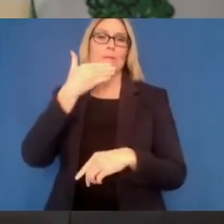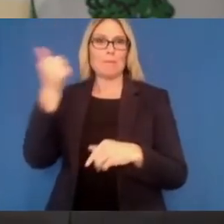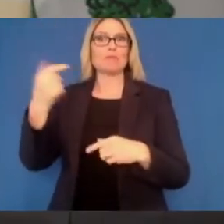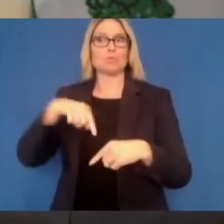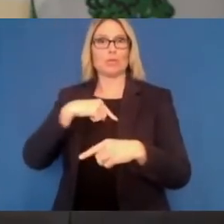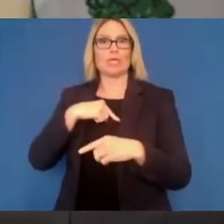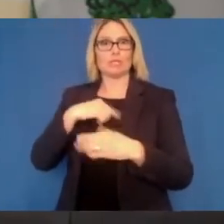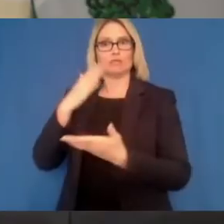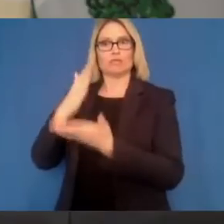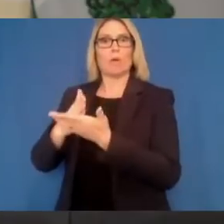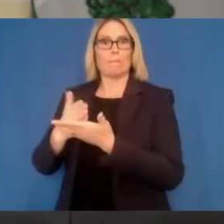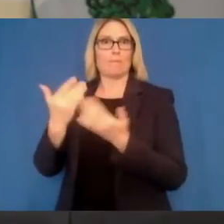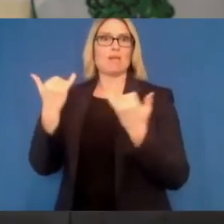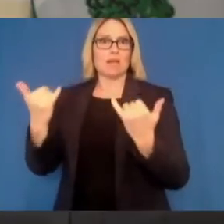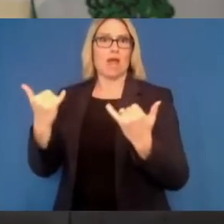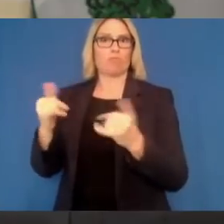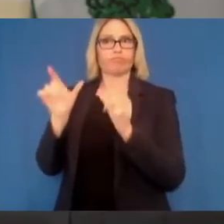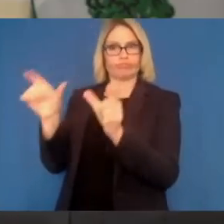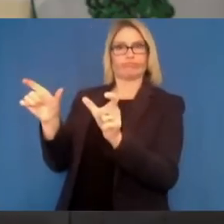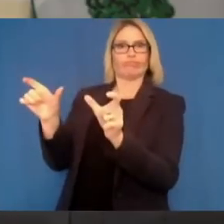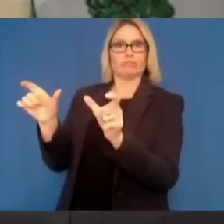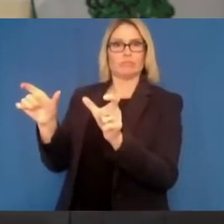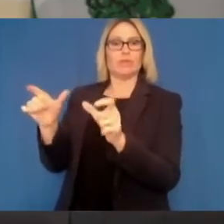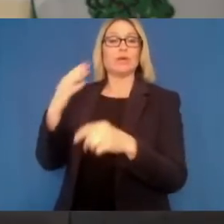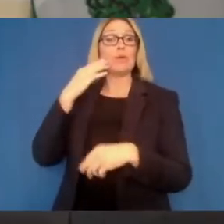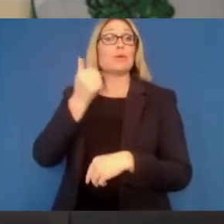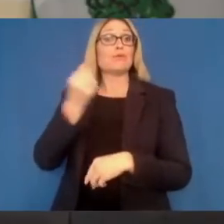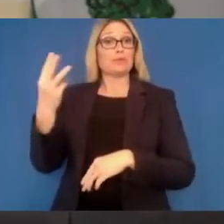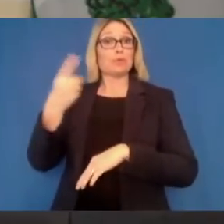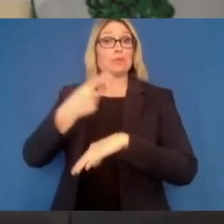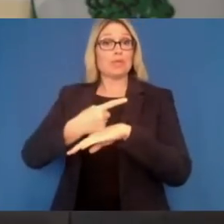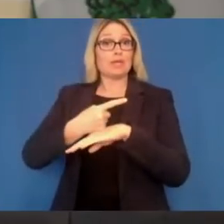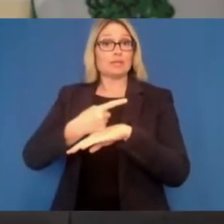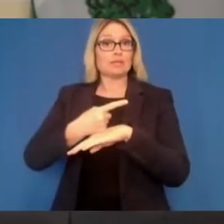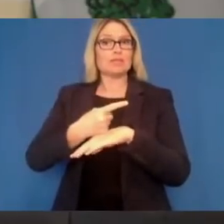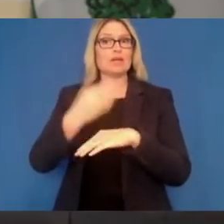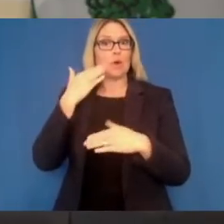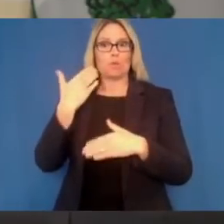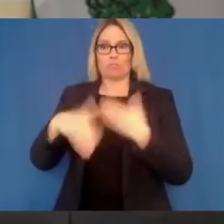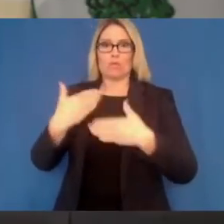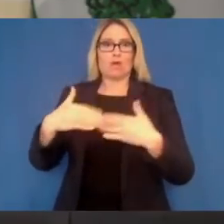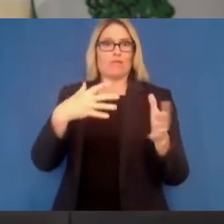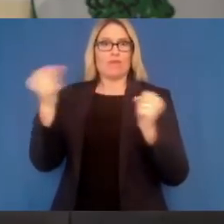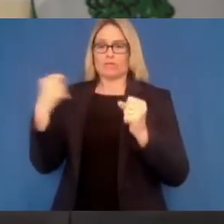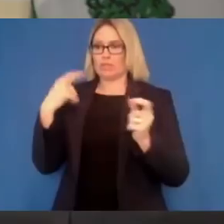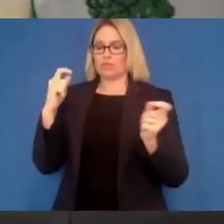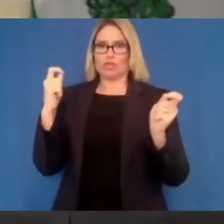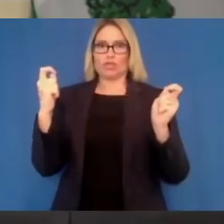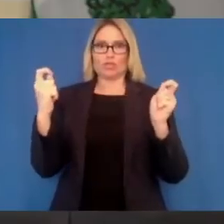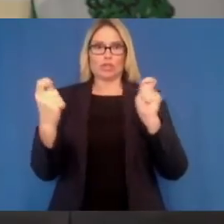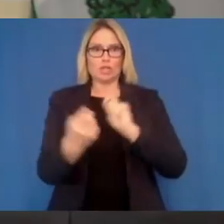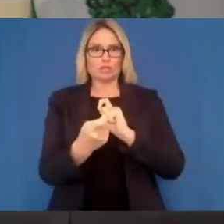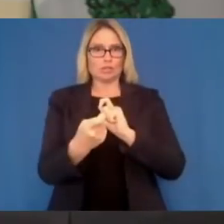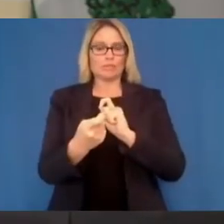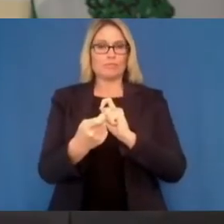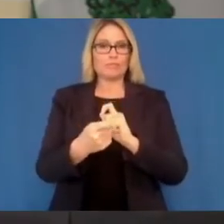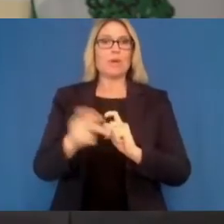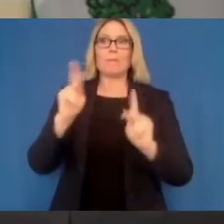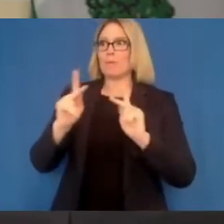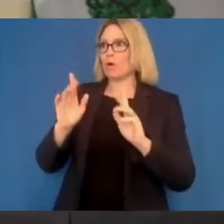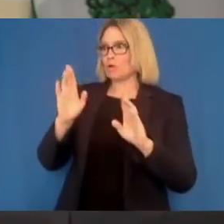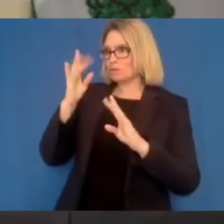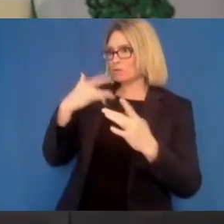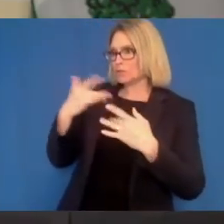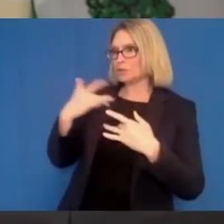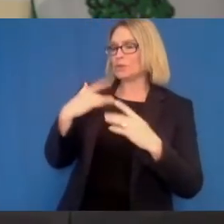I know these last few days things have been moving quickly and there's a lot of moments of worry.